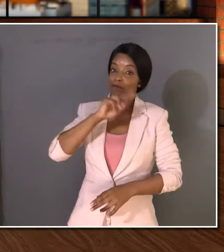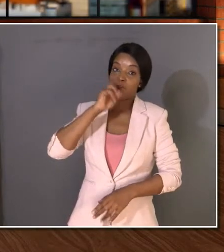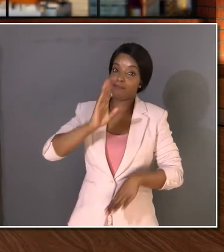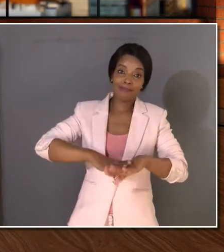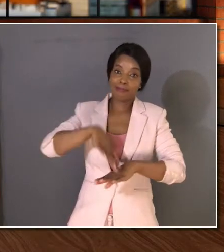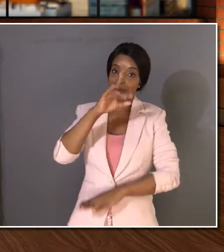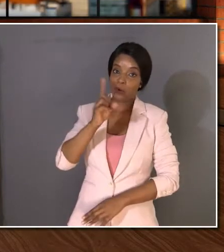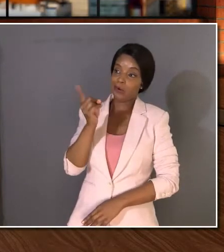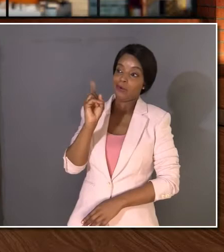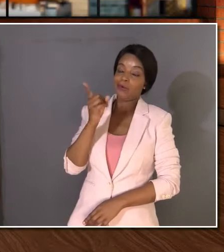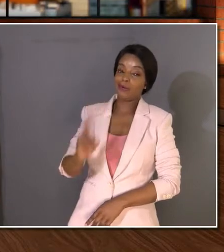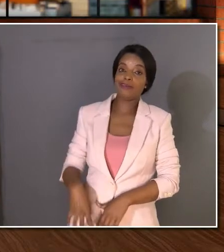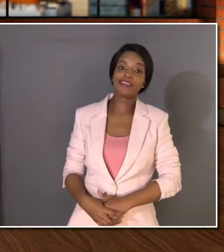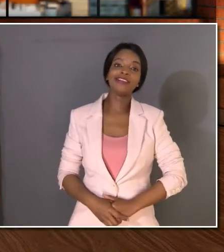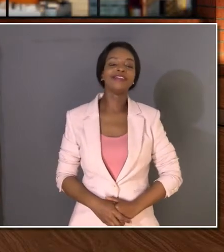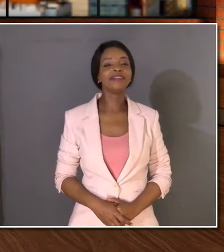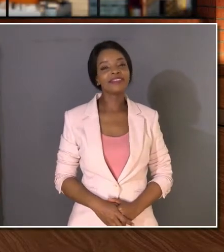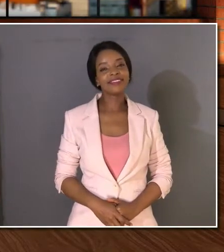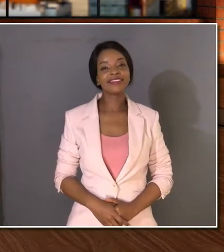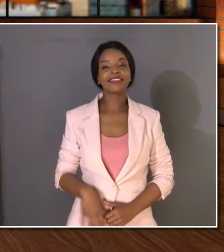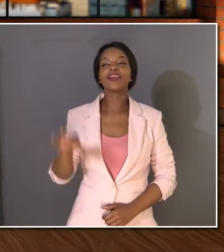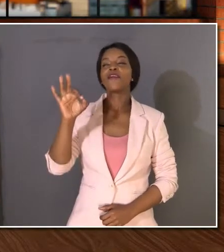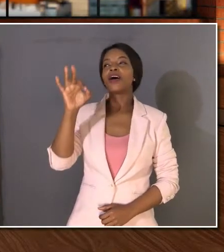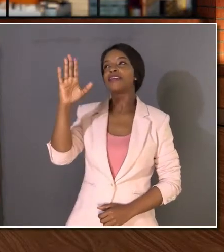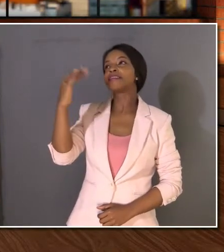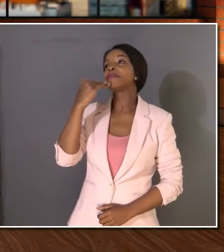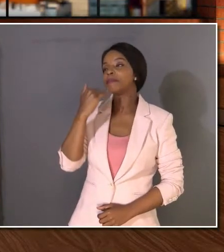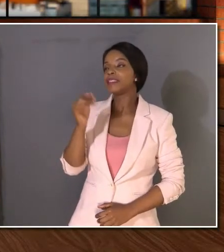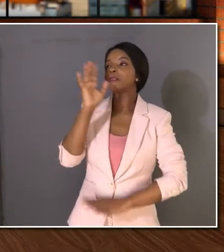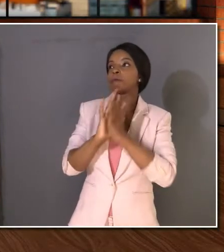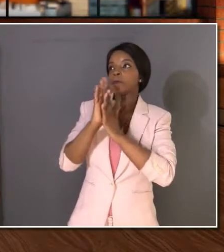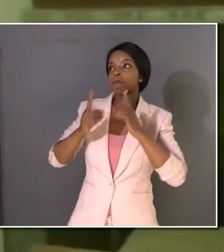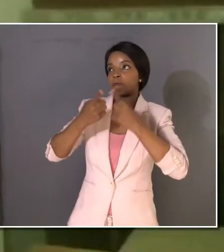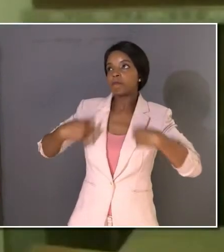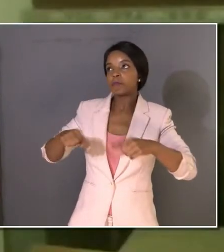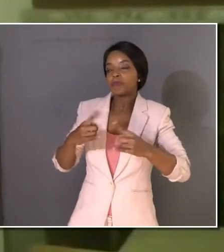Fantastic. Bridget, share with us what all of this means.